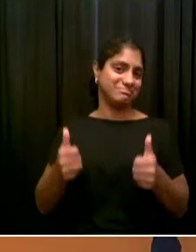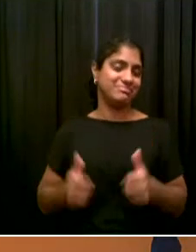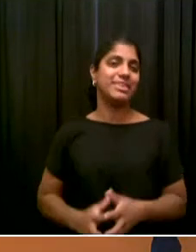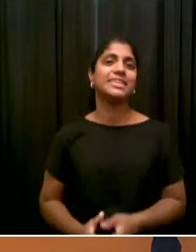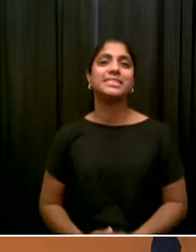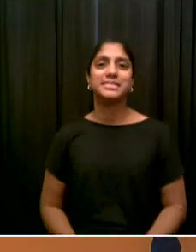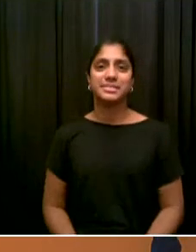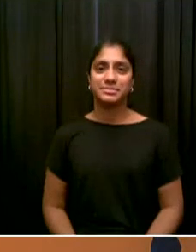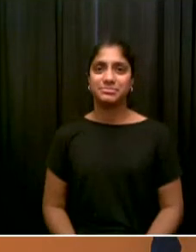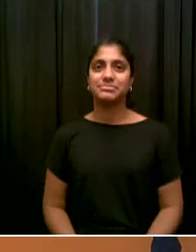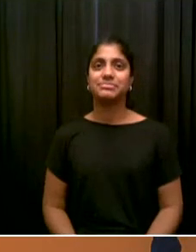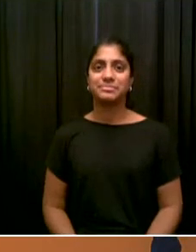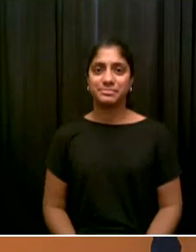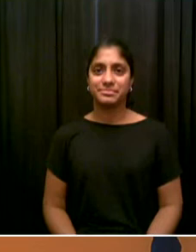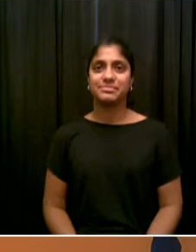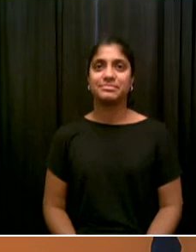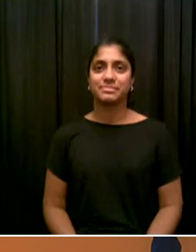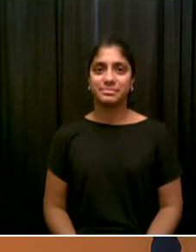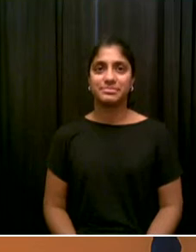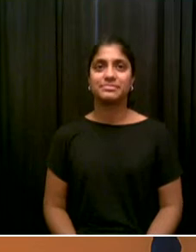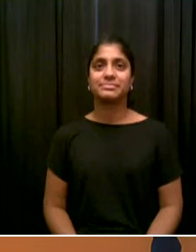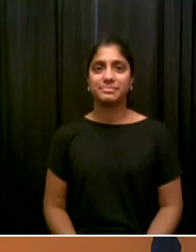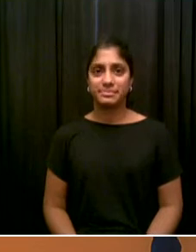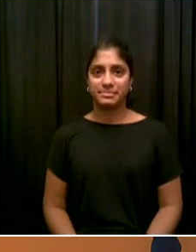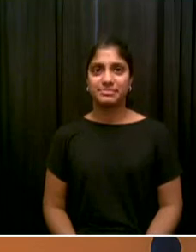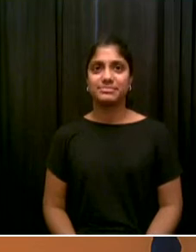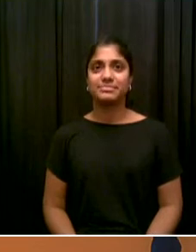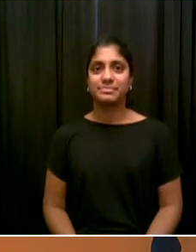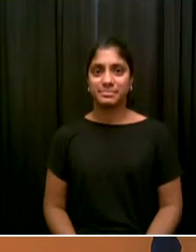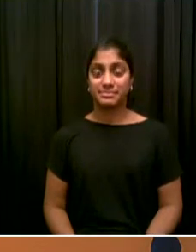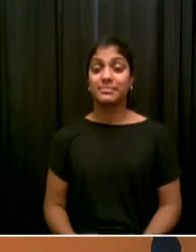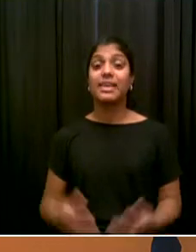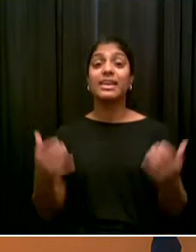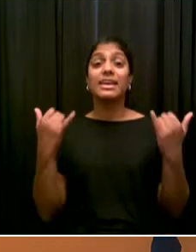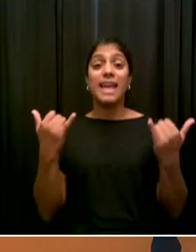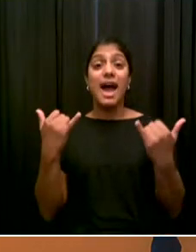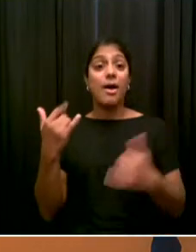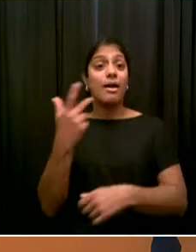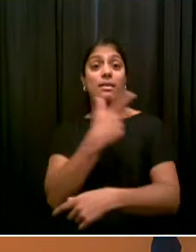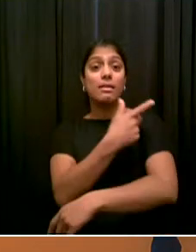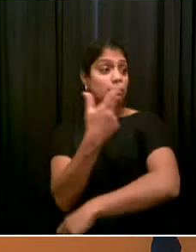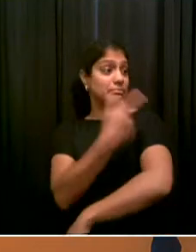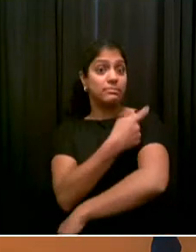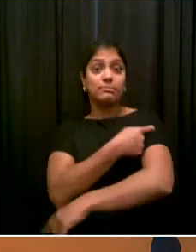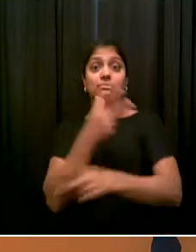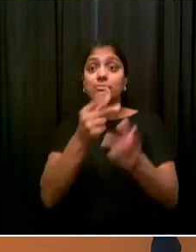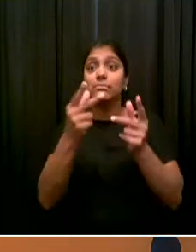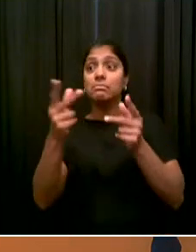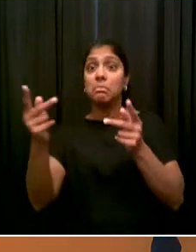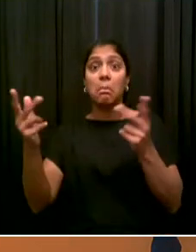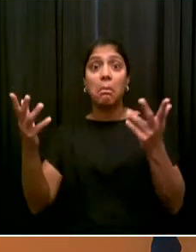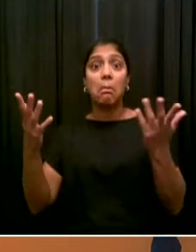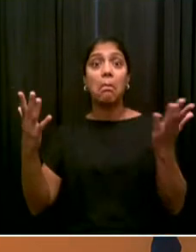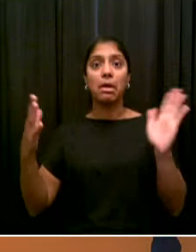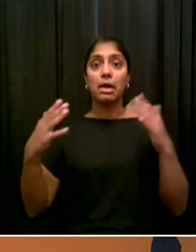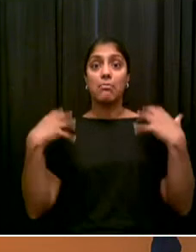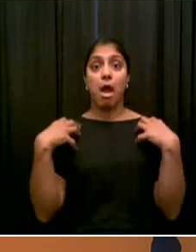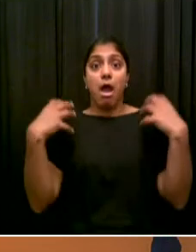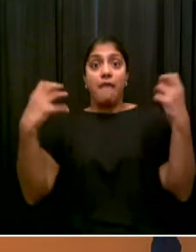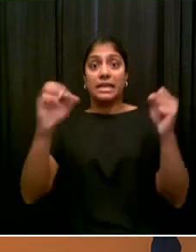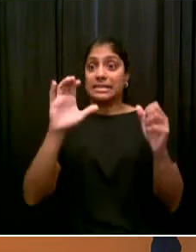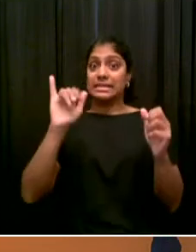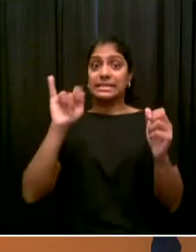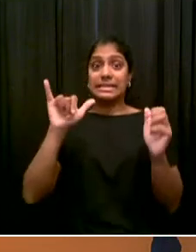to ensure a recovery for all of us. I've said many times, recovery equals public safety equals recovery. They go